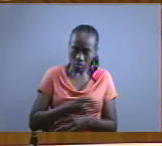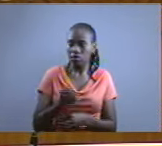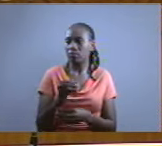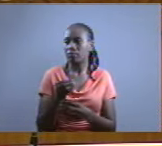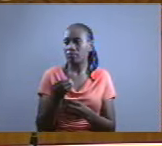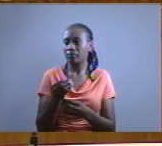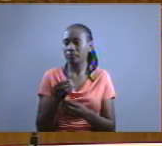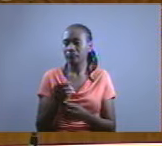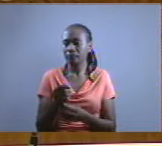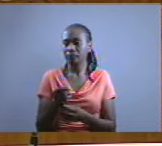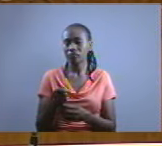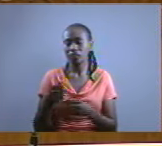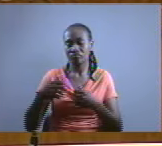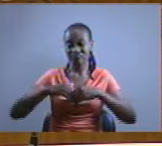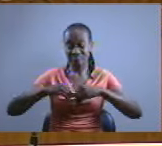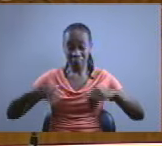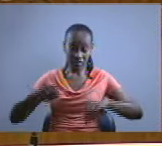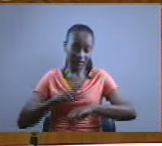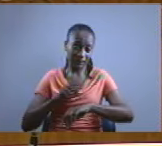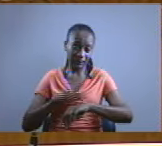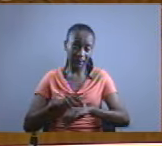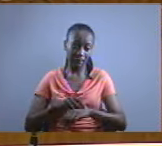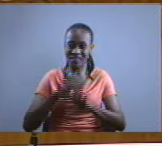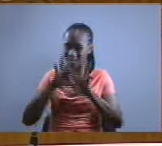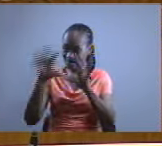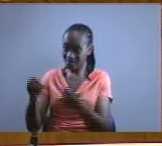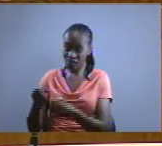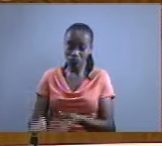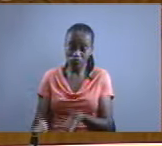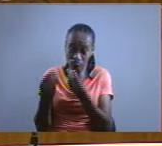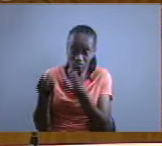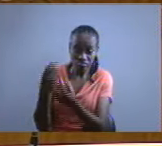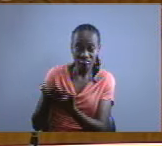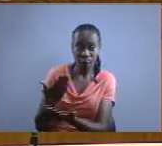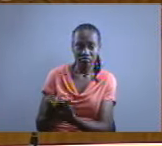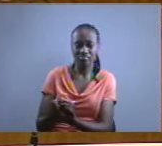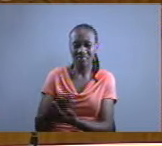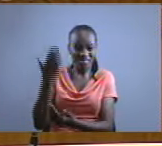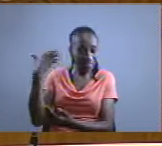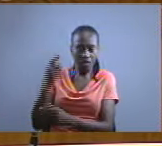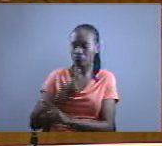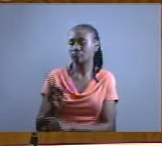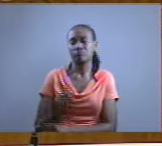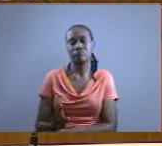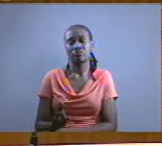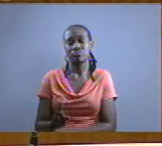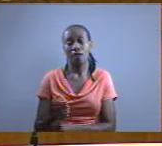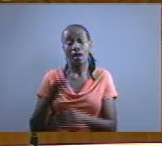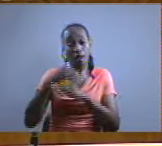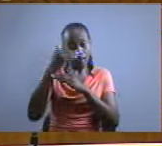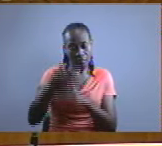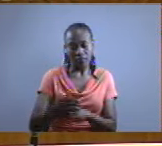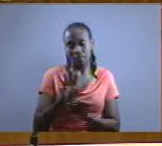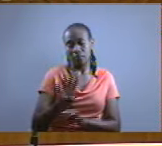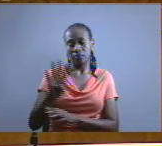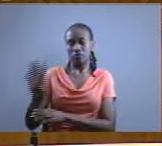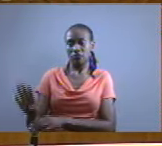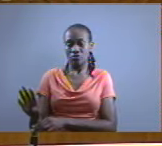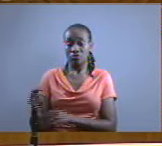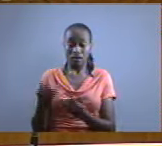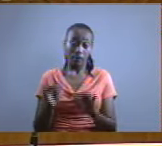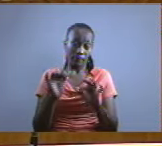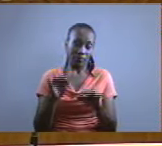apartheid policies were not afforded such. Foreign nationals or those that became citizens after 1994 do